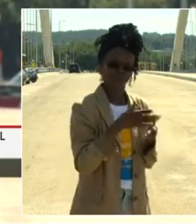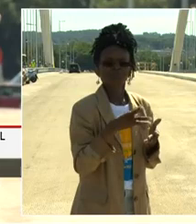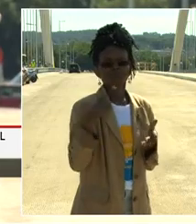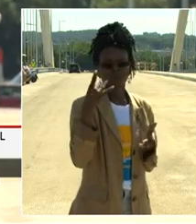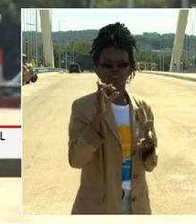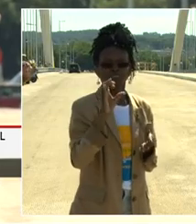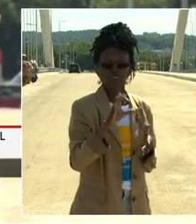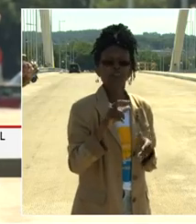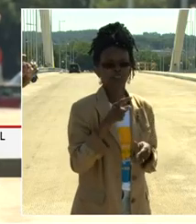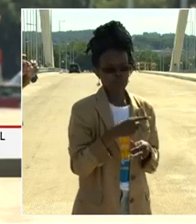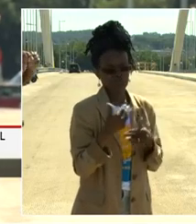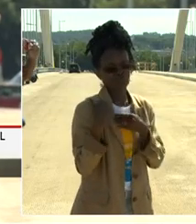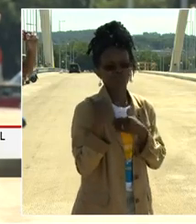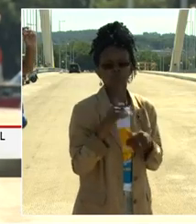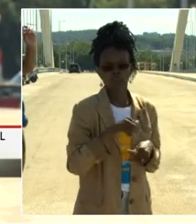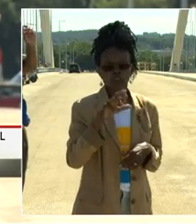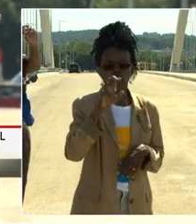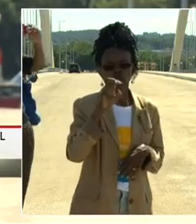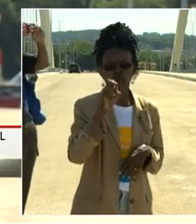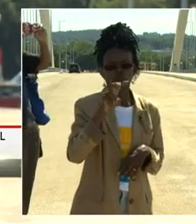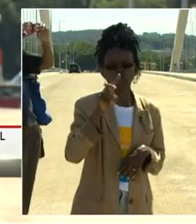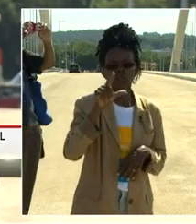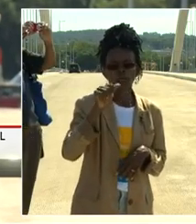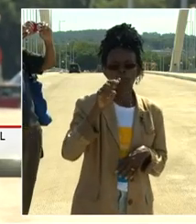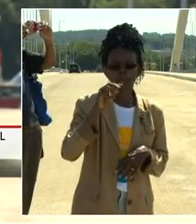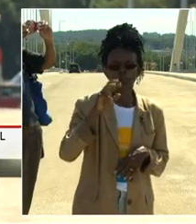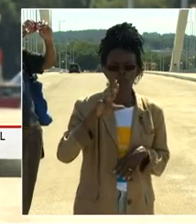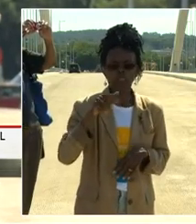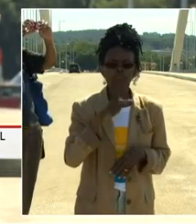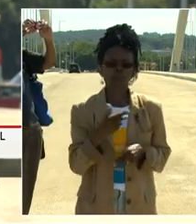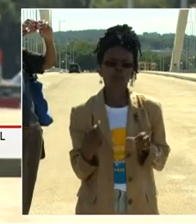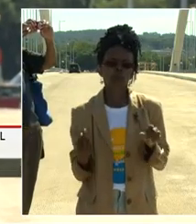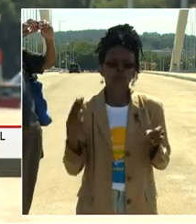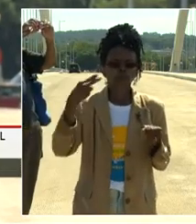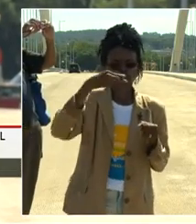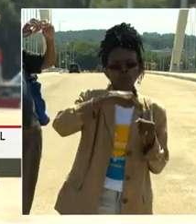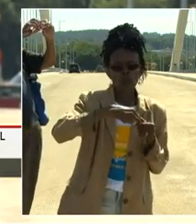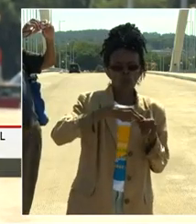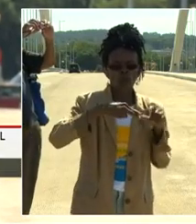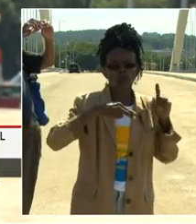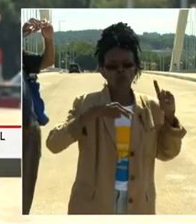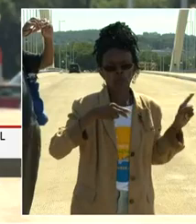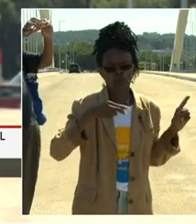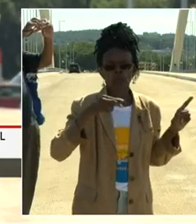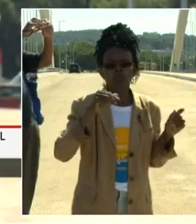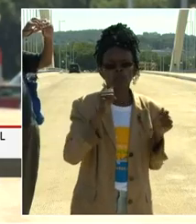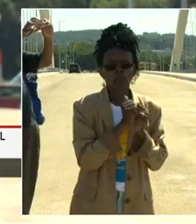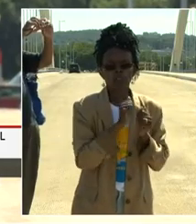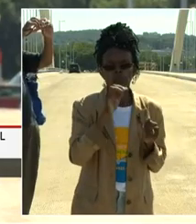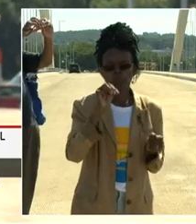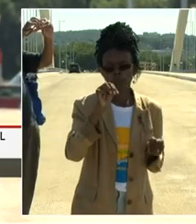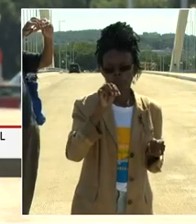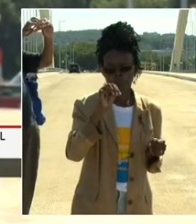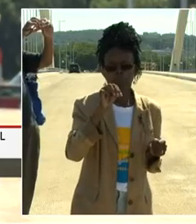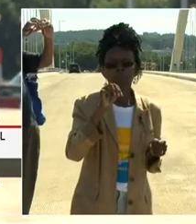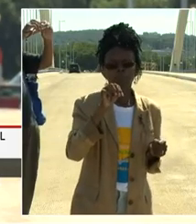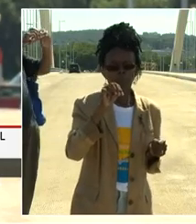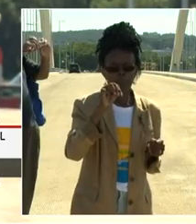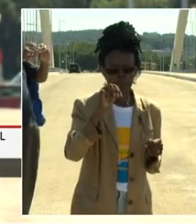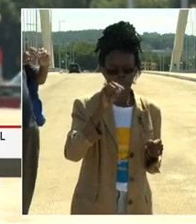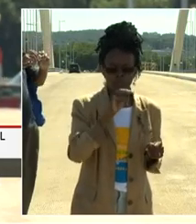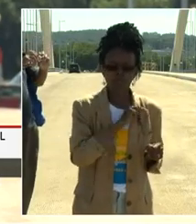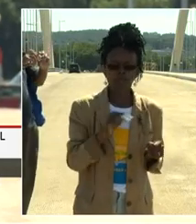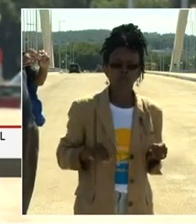you for joining us from beautiful Ireland, and thank you for your nation's investment in